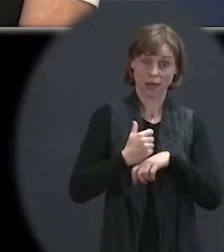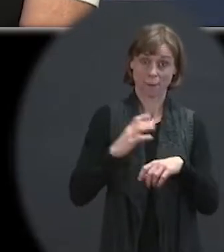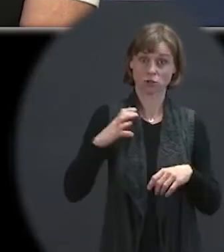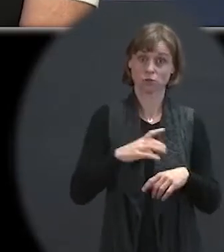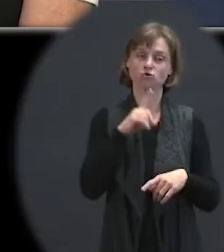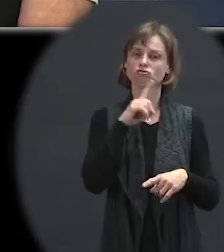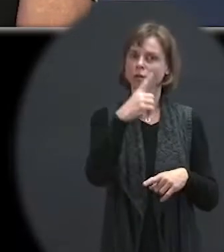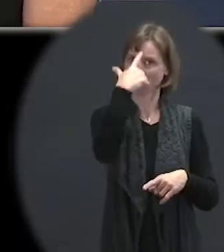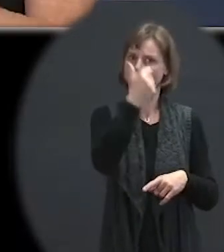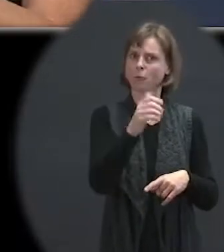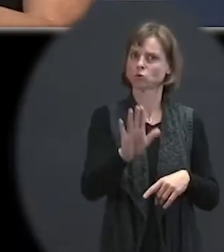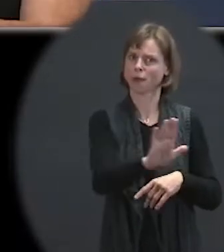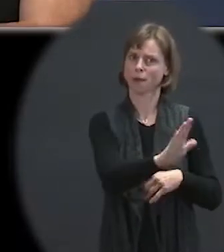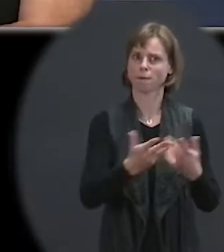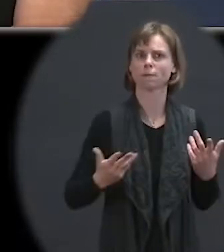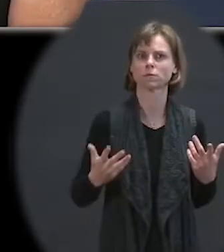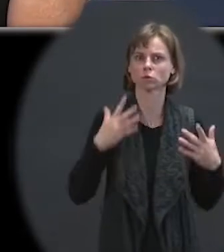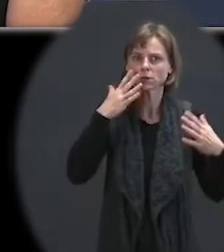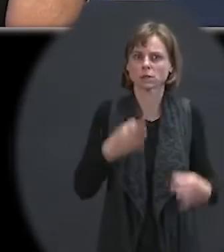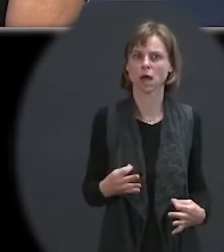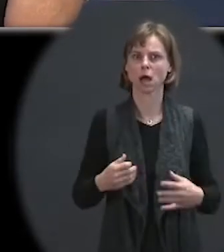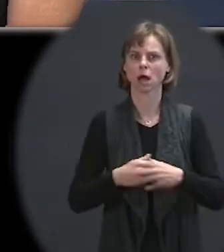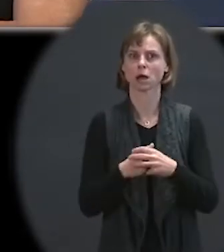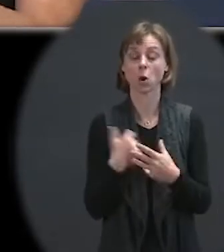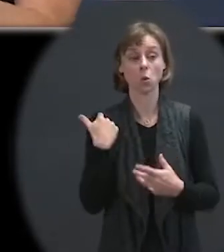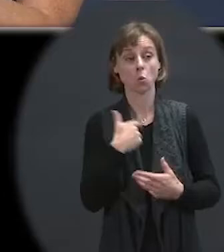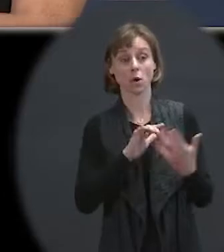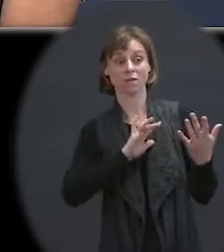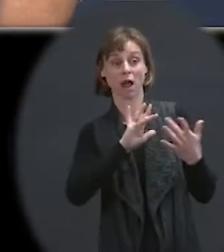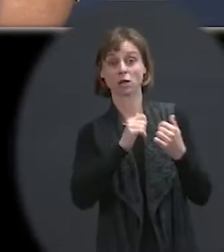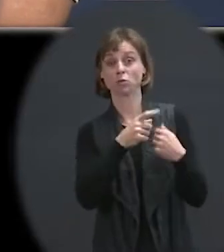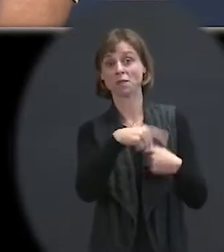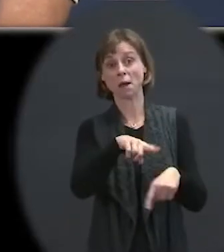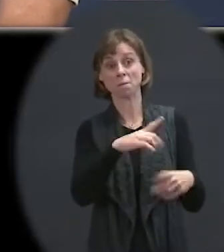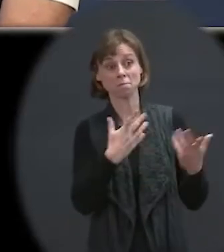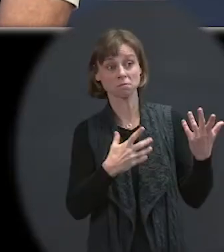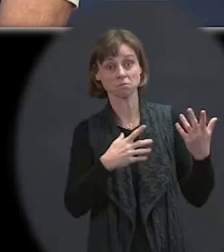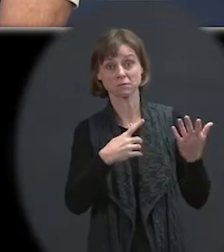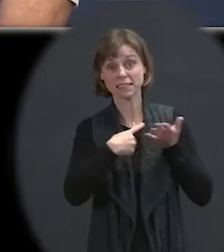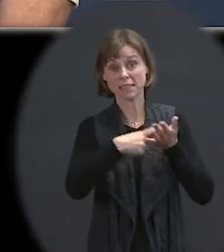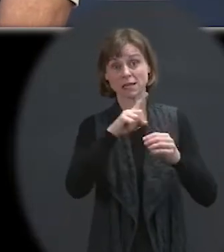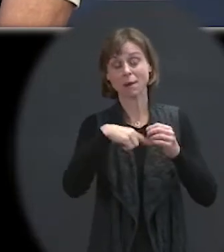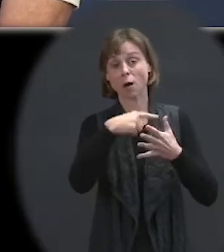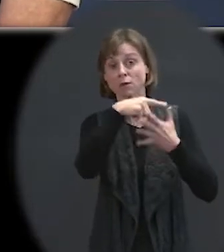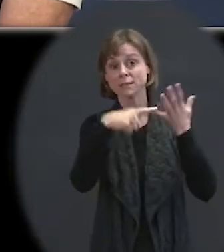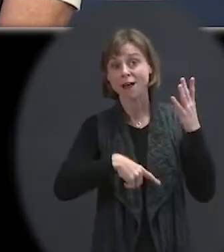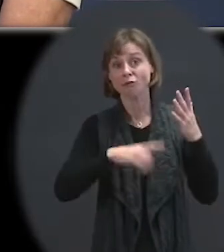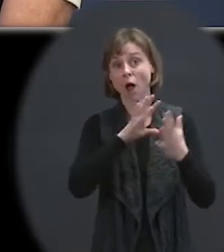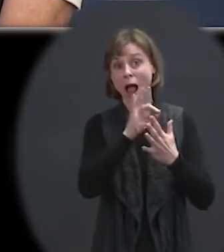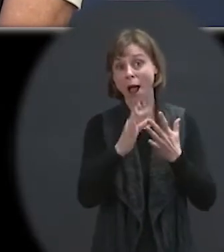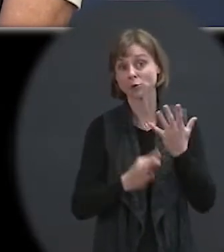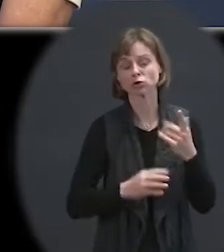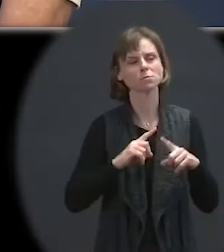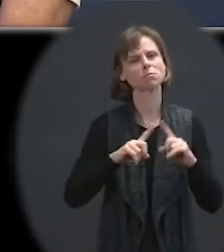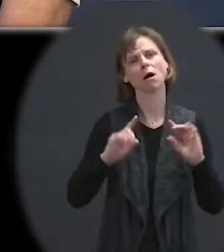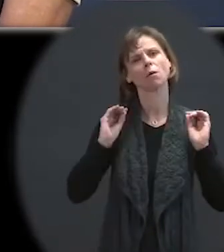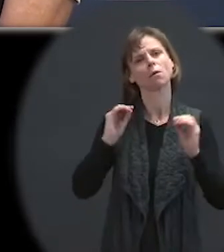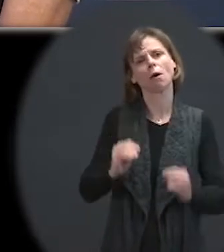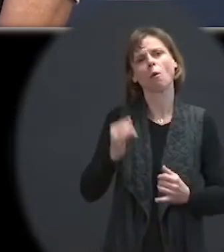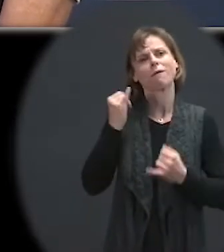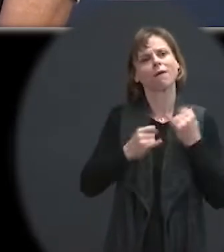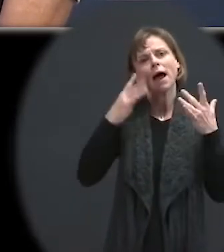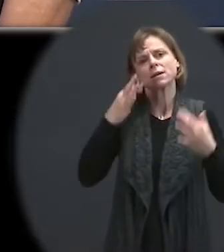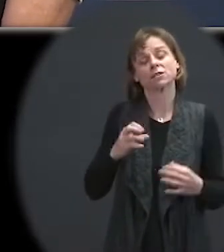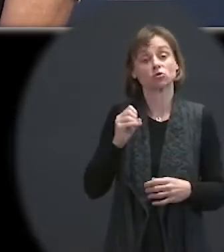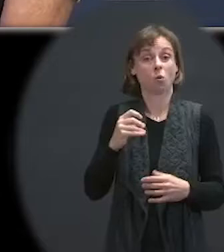that determination. We've been in touch with them about a range of options, but I don't think there's anything final at this point, so I don't have anything